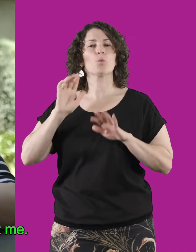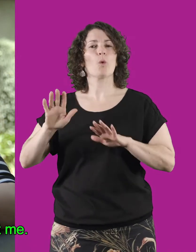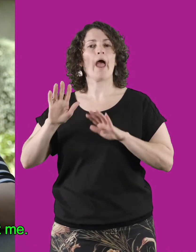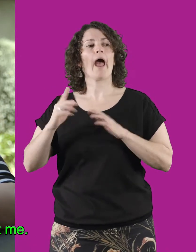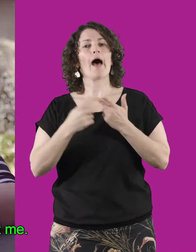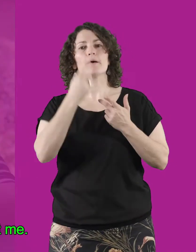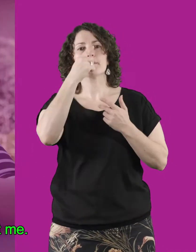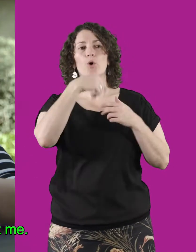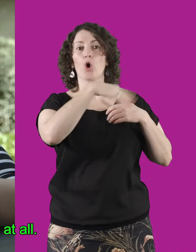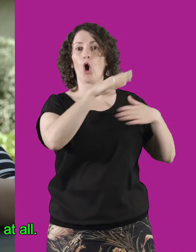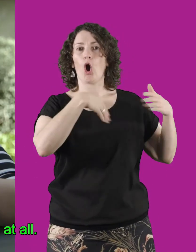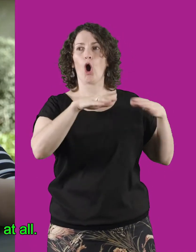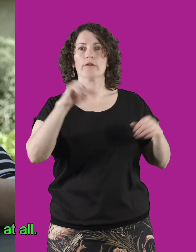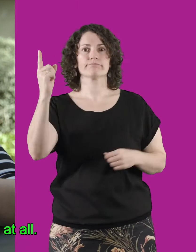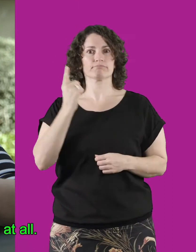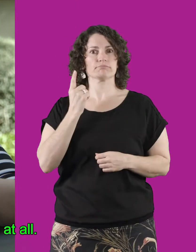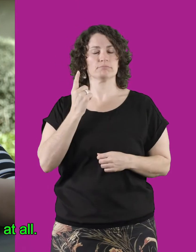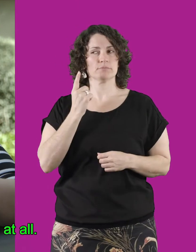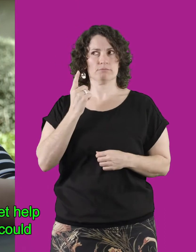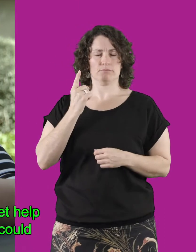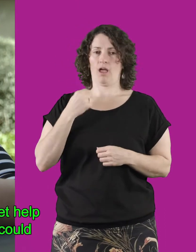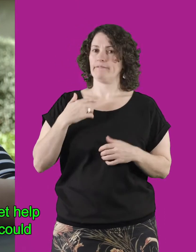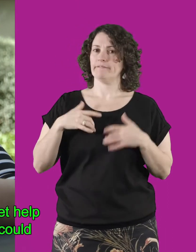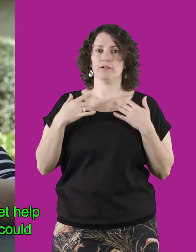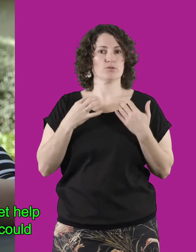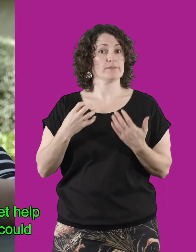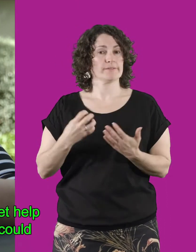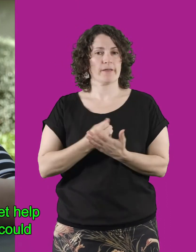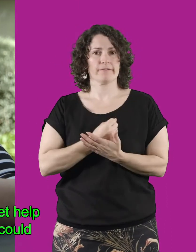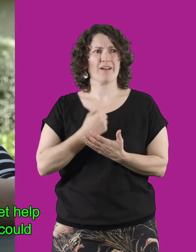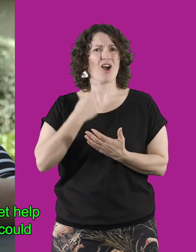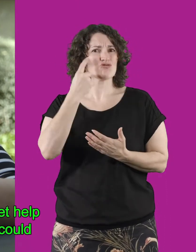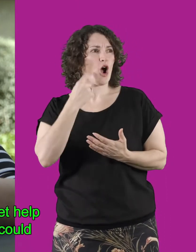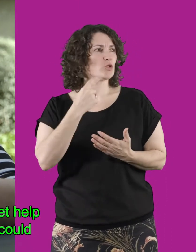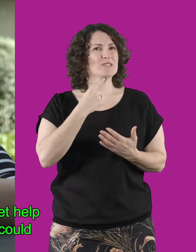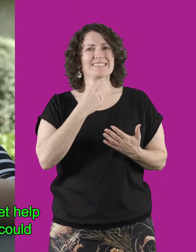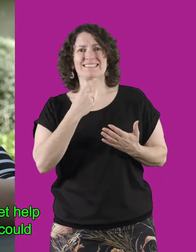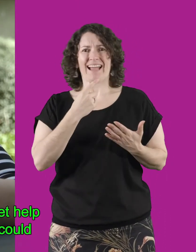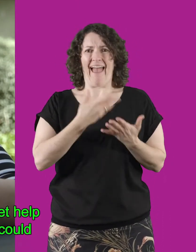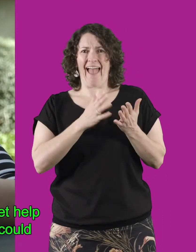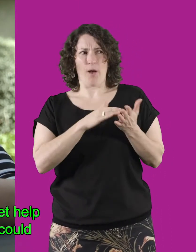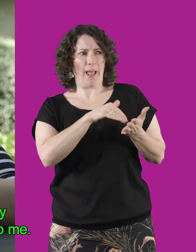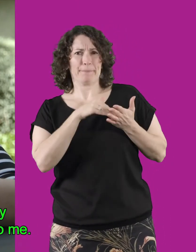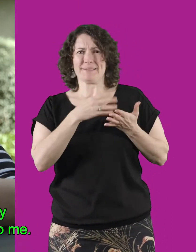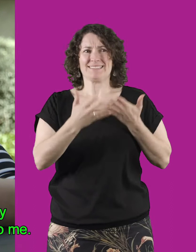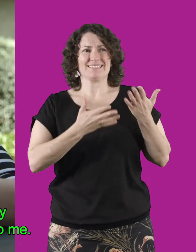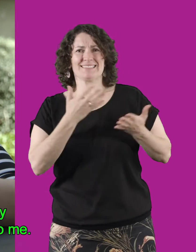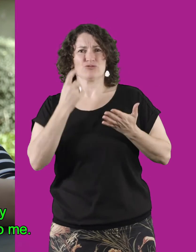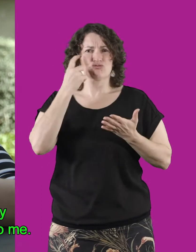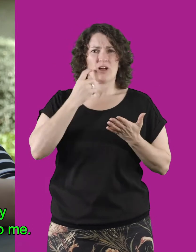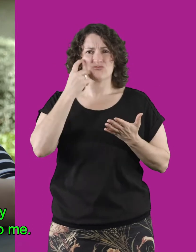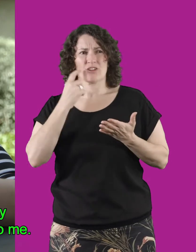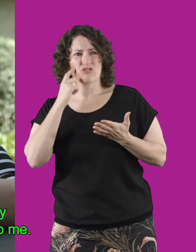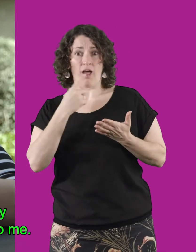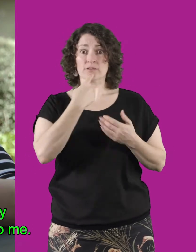and come visit me. I didn't feel safe at all. I was trying to get help the best way I could, and